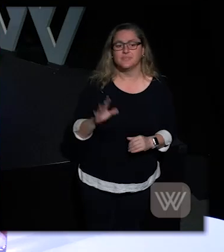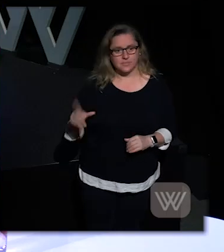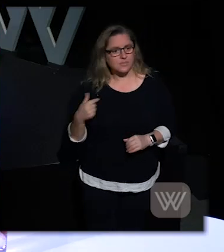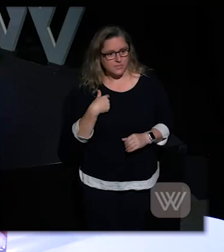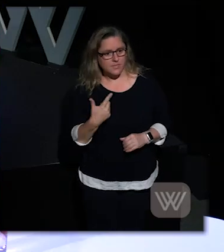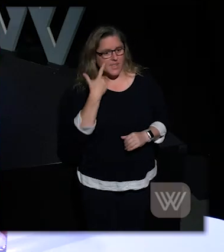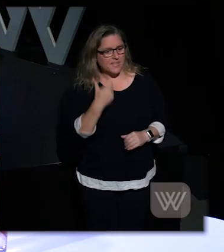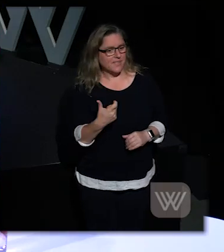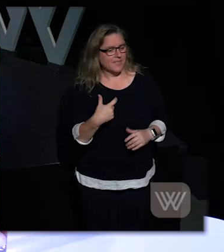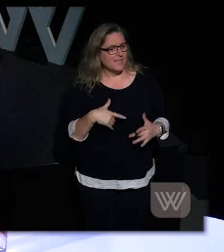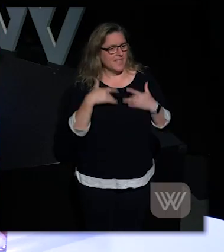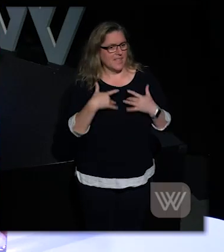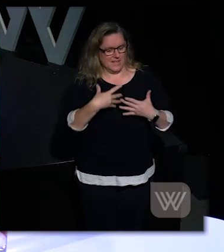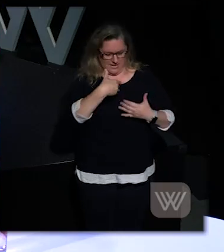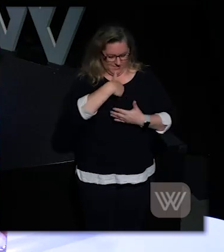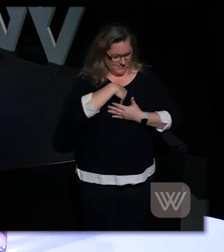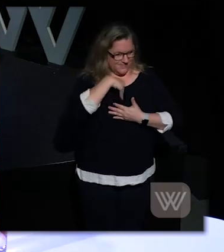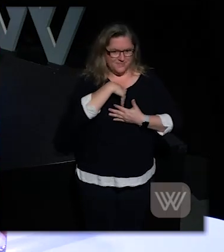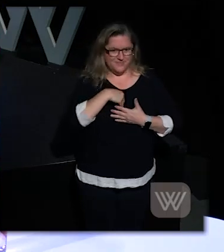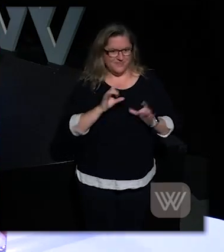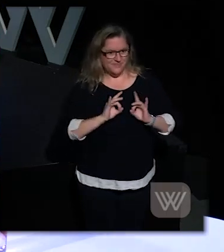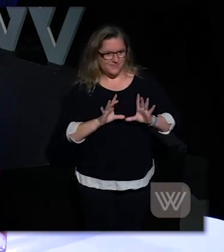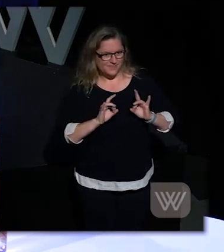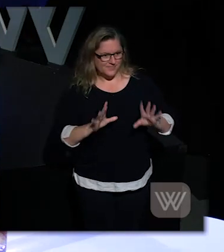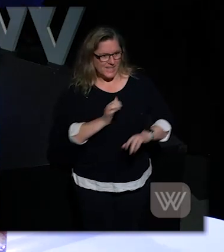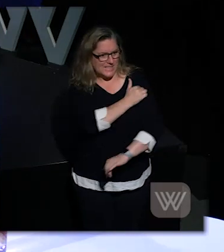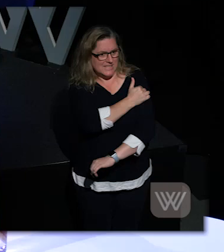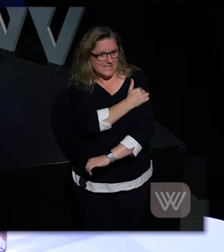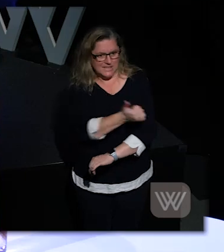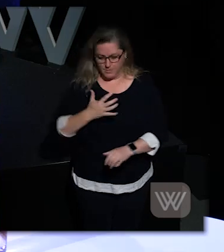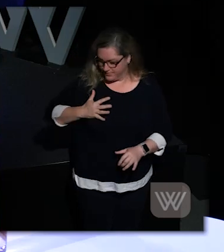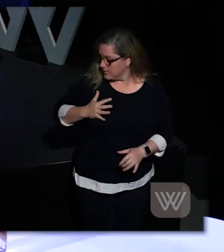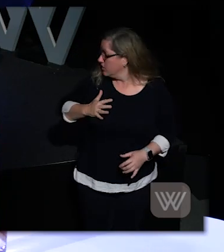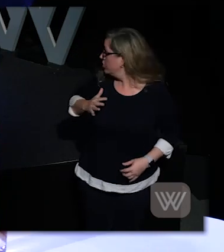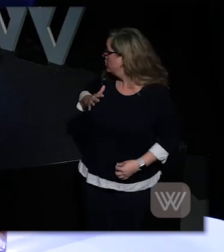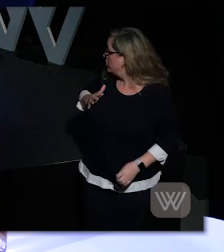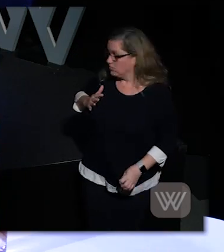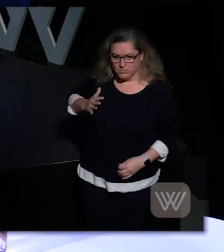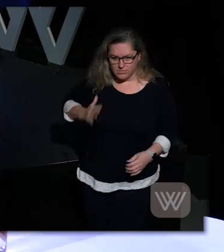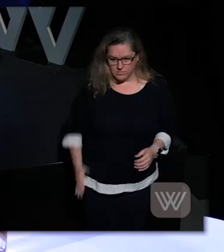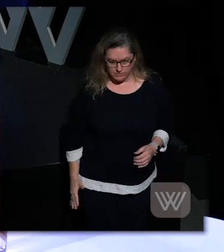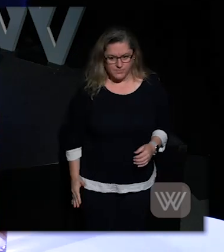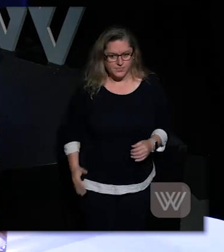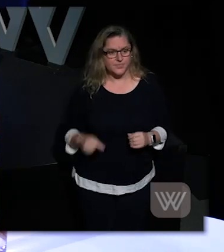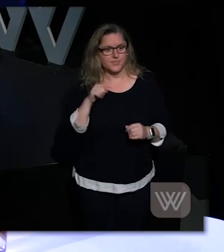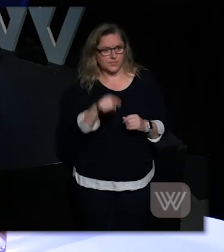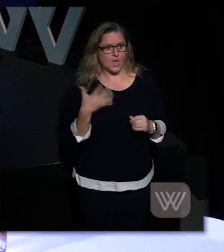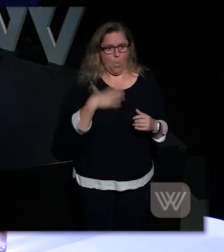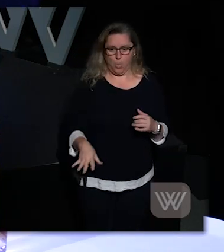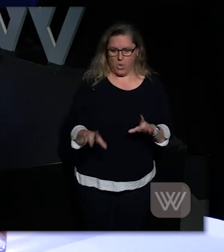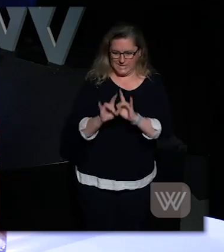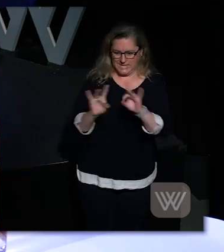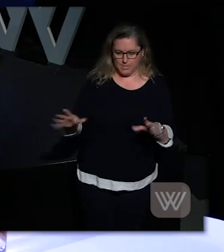I did feel very damaged on the inside. And I think that getting the tattoo, it's all down this side, was part of wanting to wear the damage on the